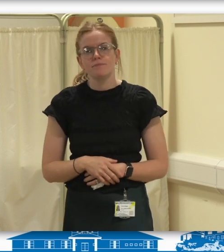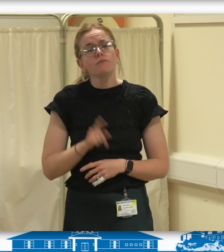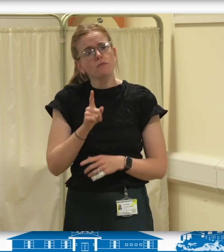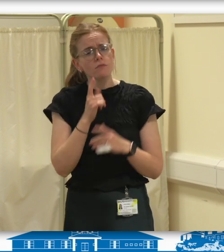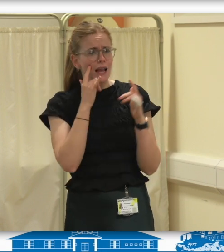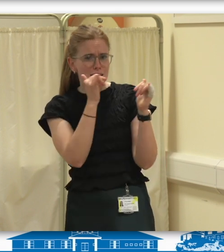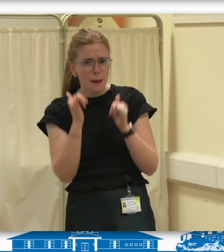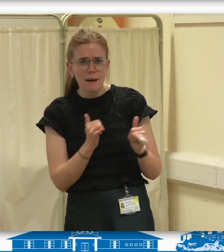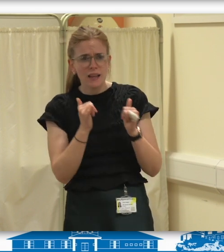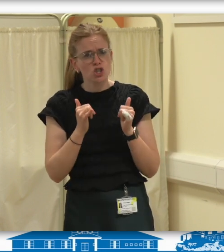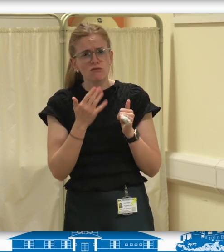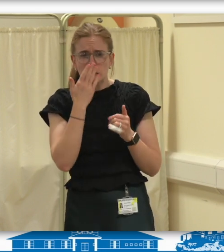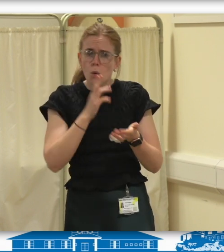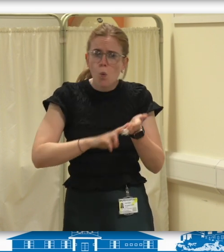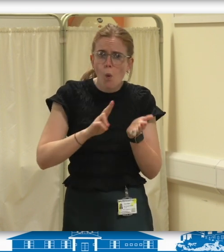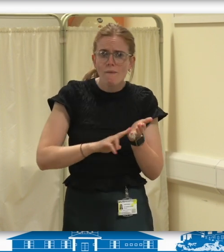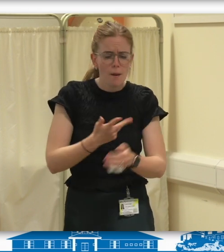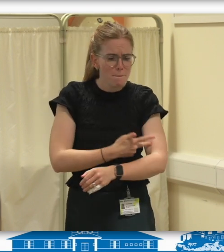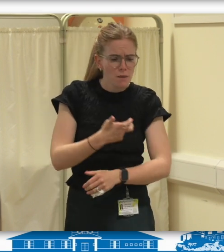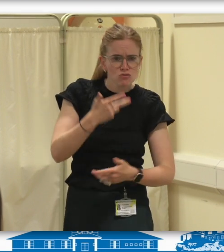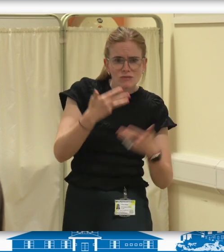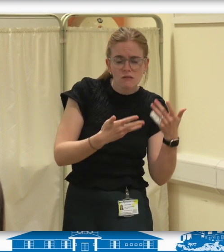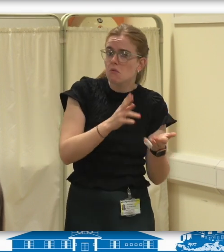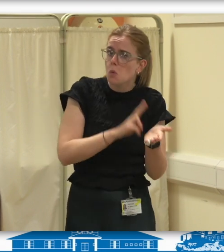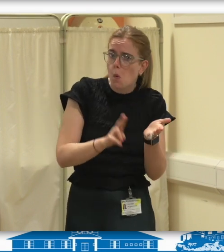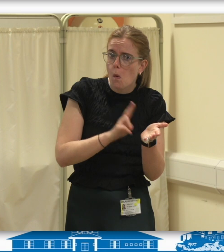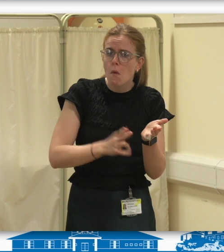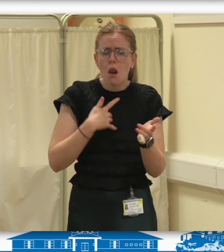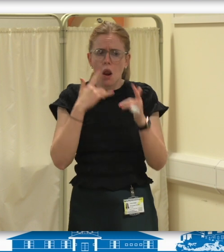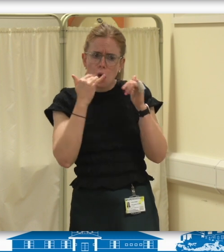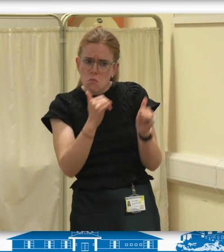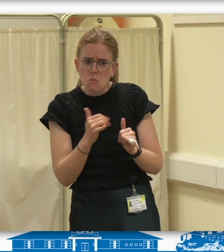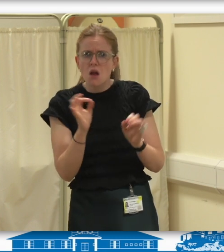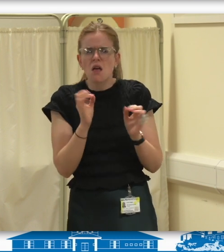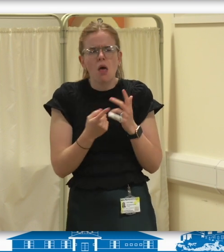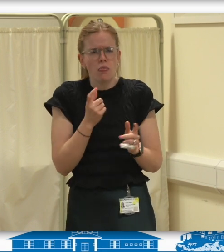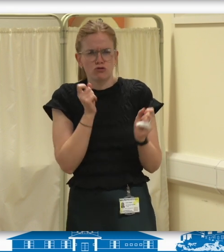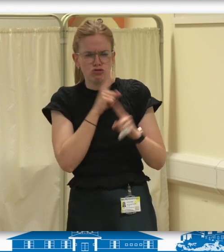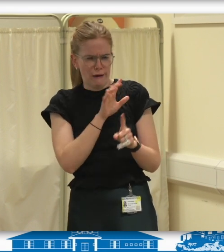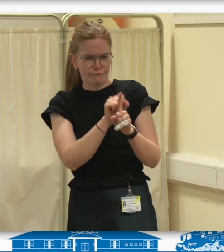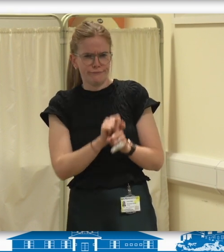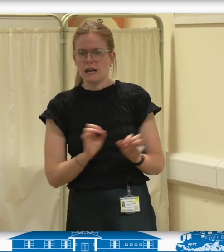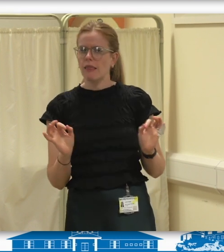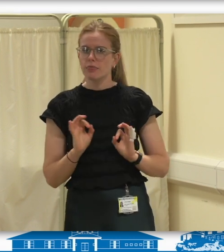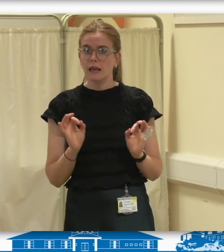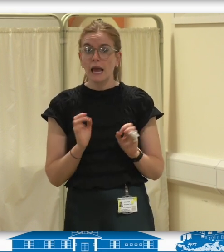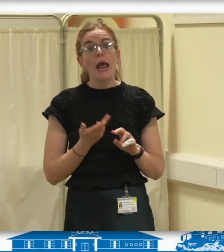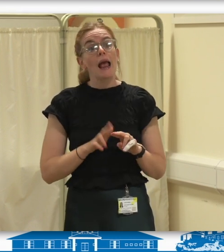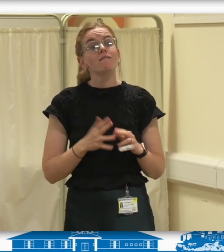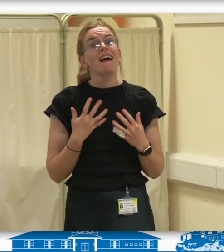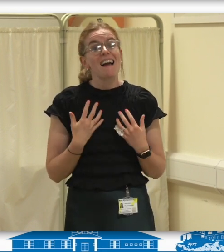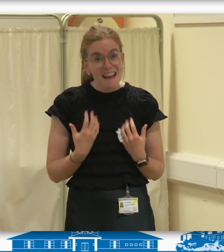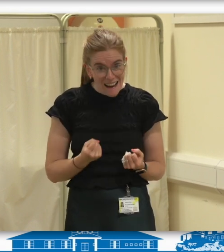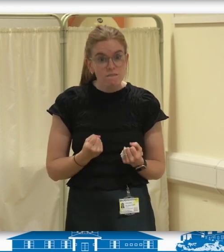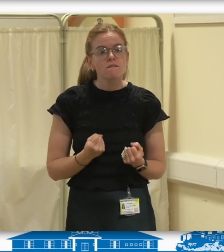normal, blood tests come back normal, investigations detect no abnormalities. And if they do, then it might